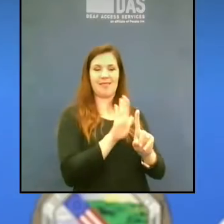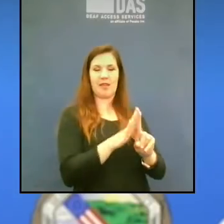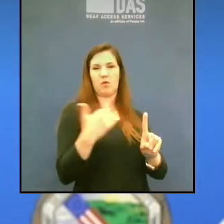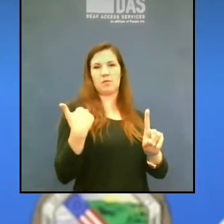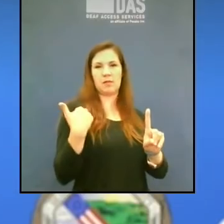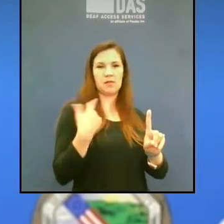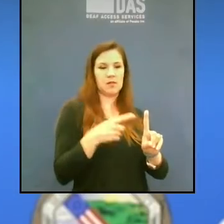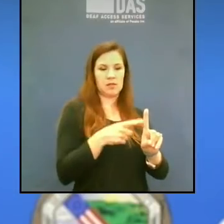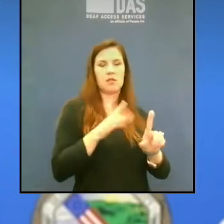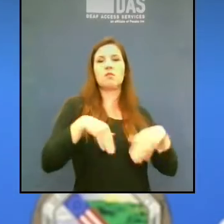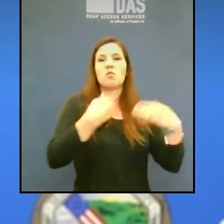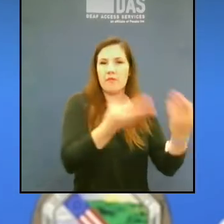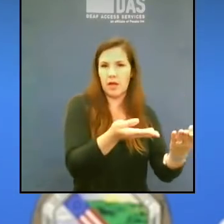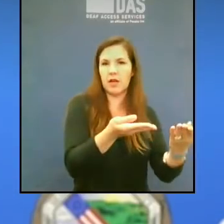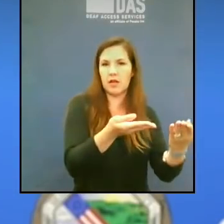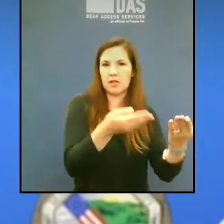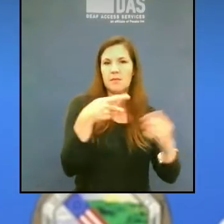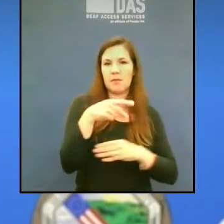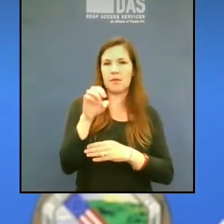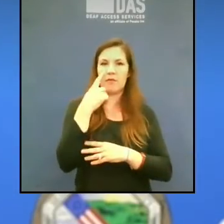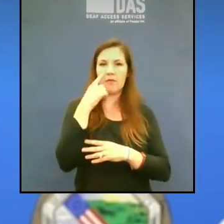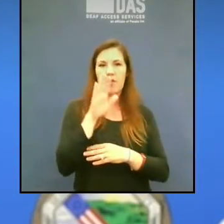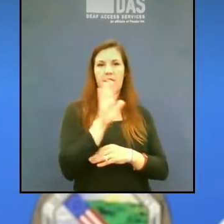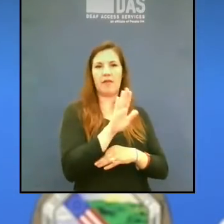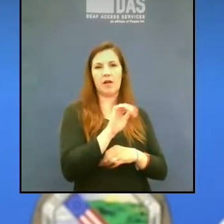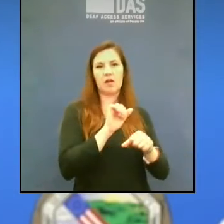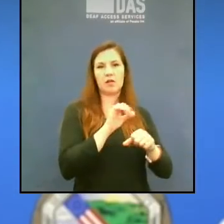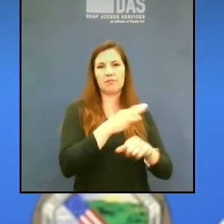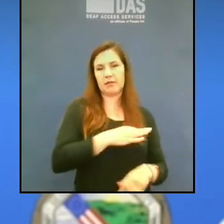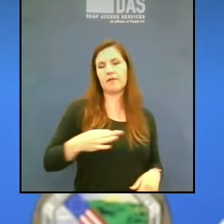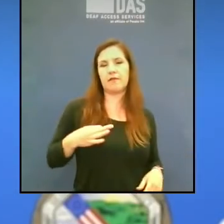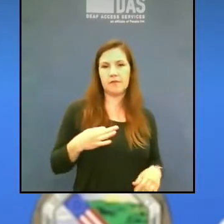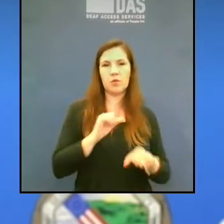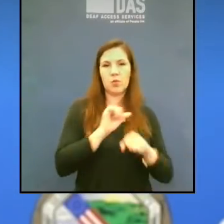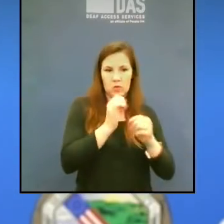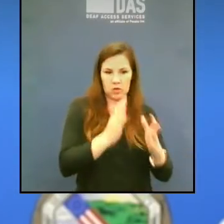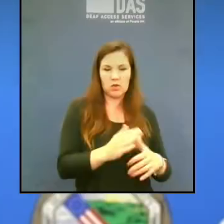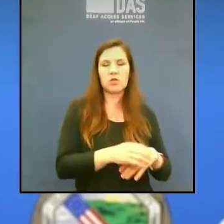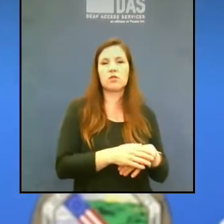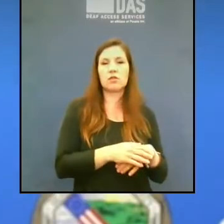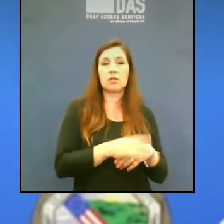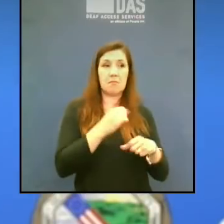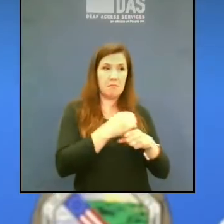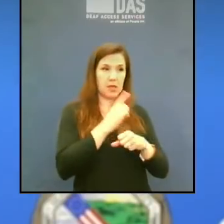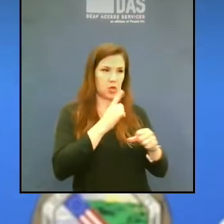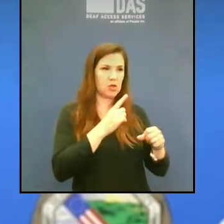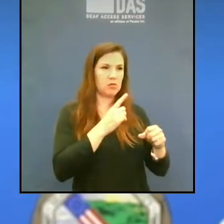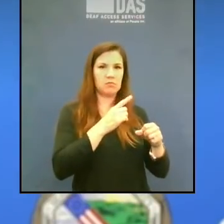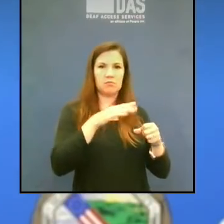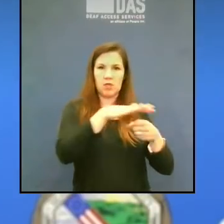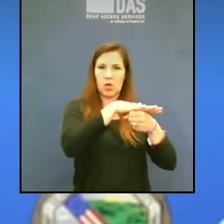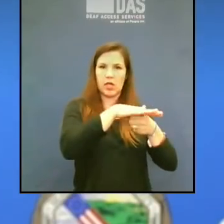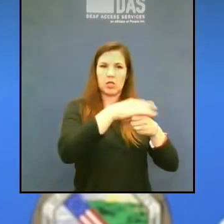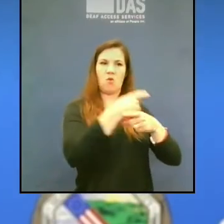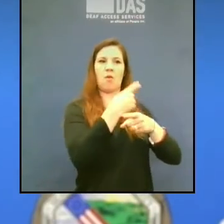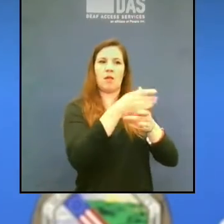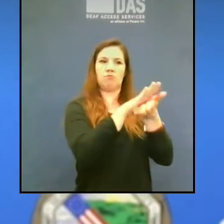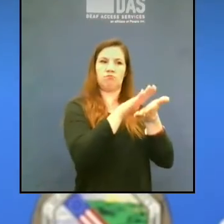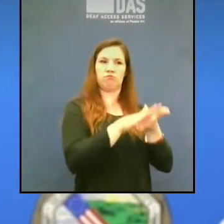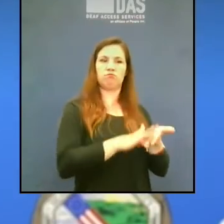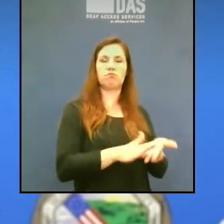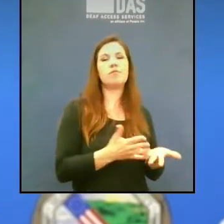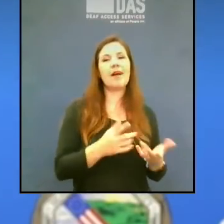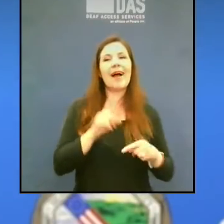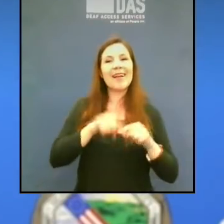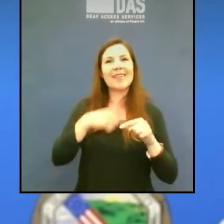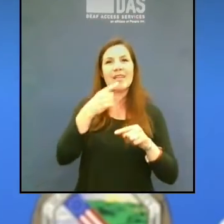to provide PPE for their employees and to ensure that their site is properly cared for. I cannot just say we're going to